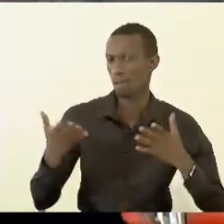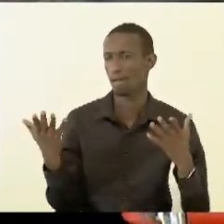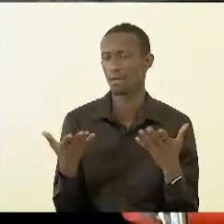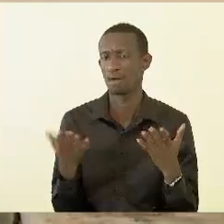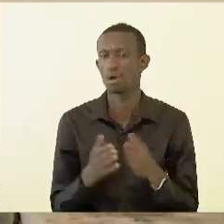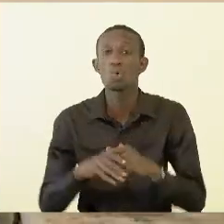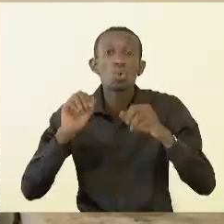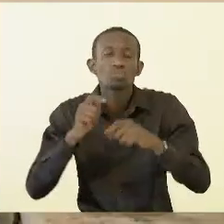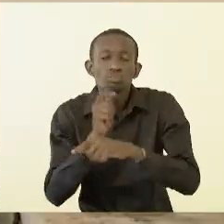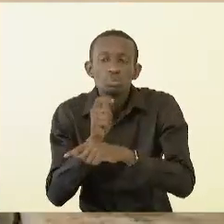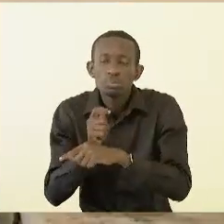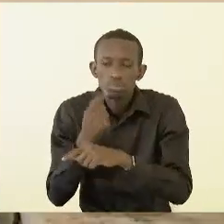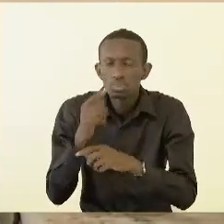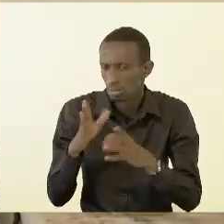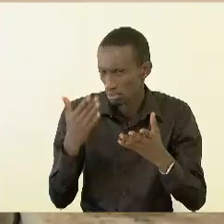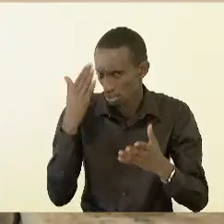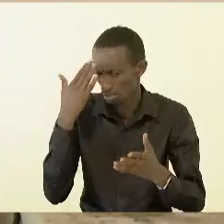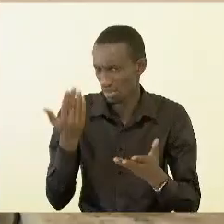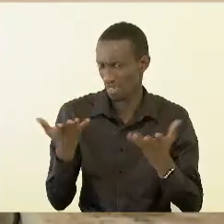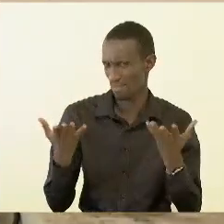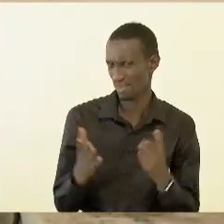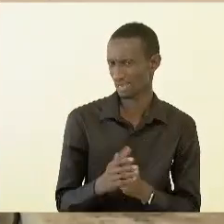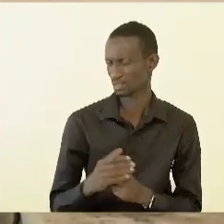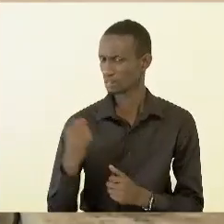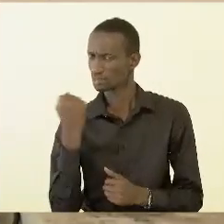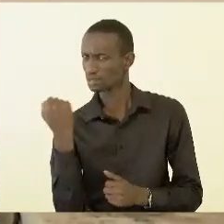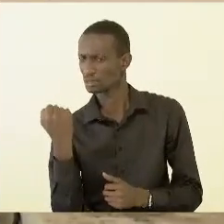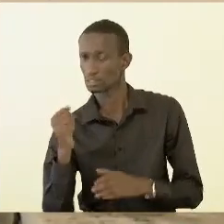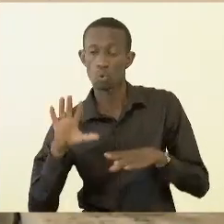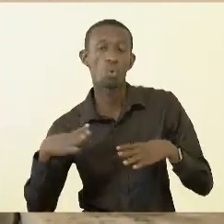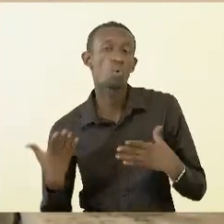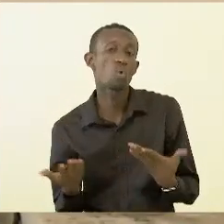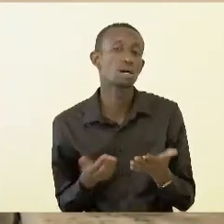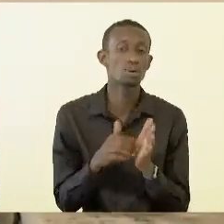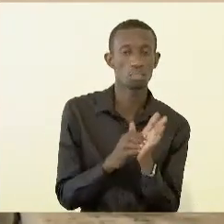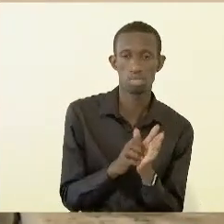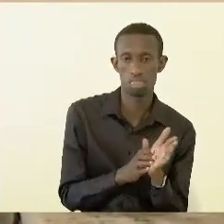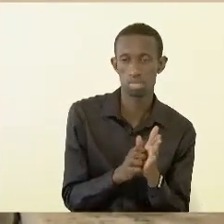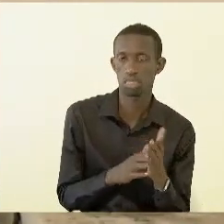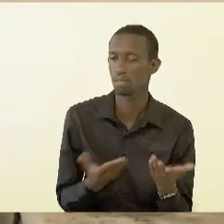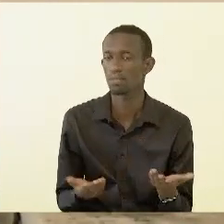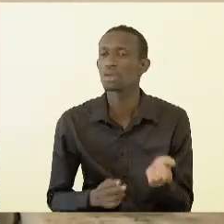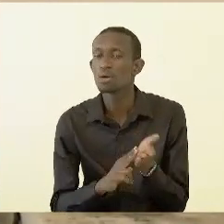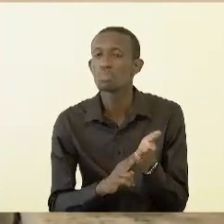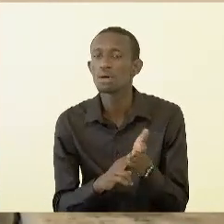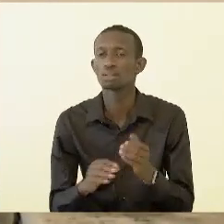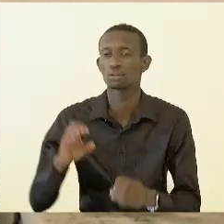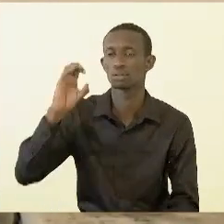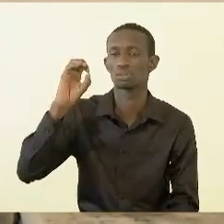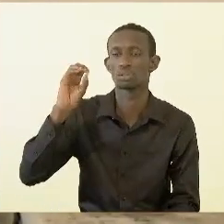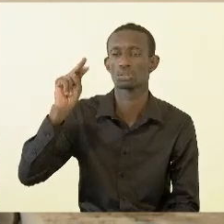can test whether the acid is strong, whether the acid is weak, by using the